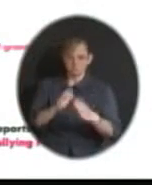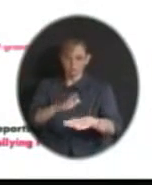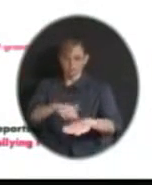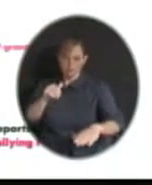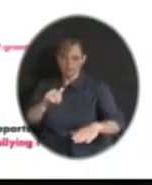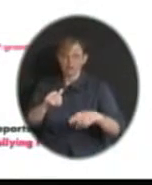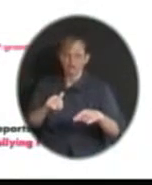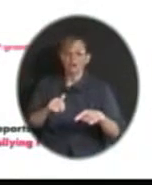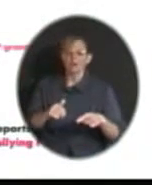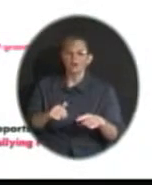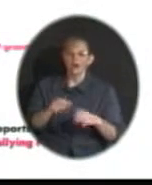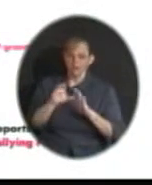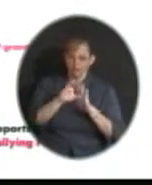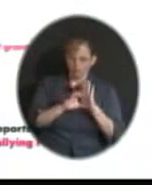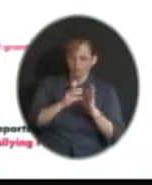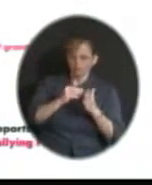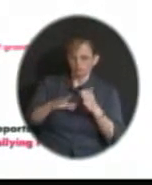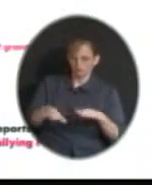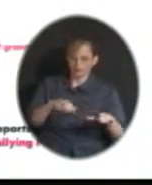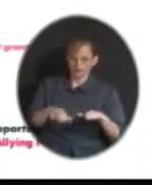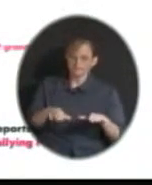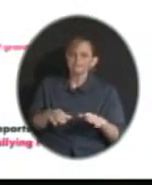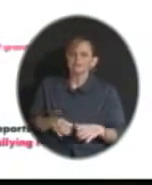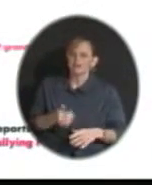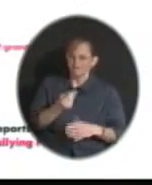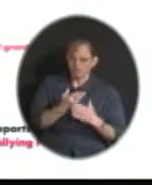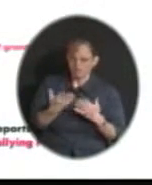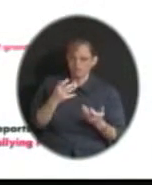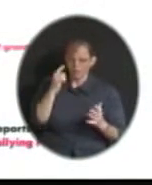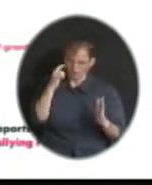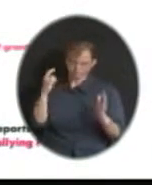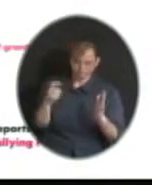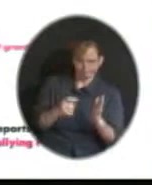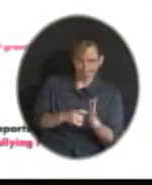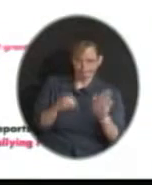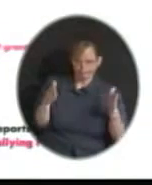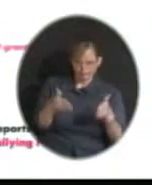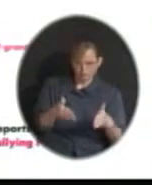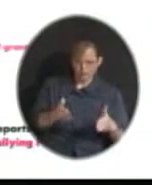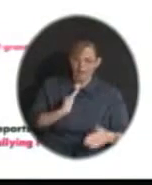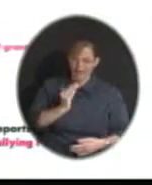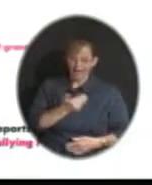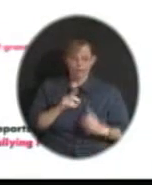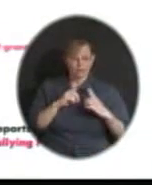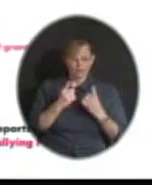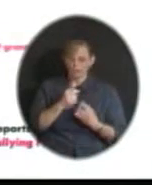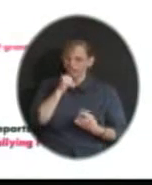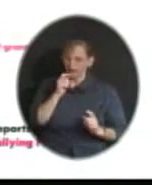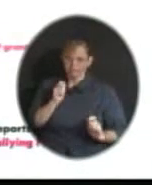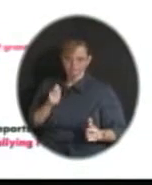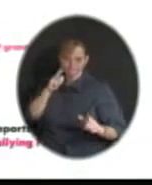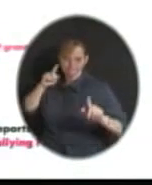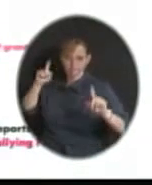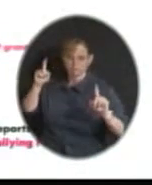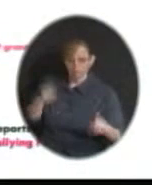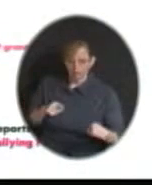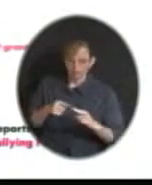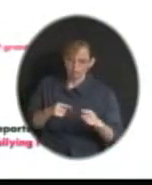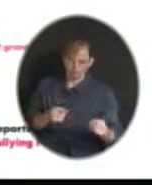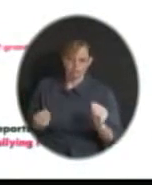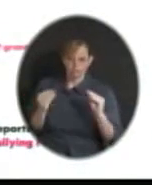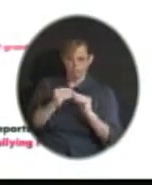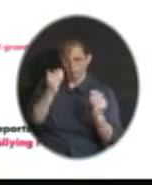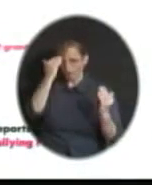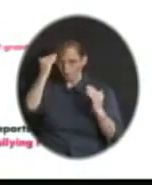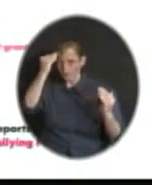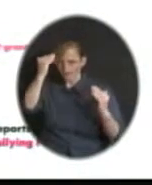These are the pieces I want to bring some attention to. We are certainly not as a district suddenly just responding to this heightened awareness. It has